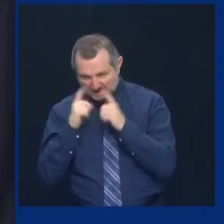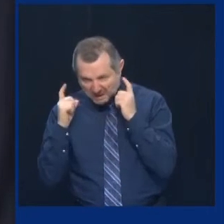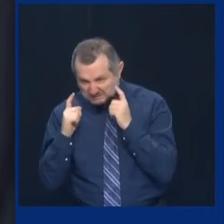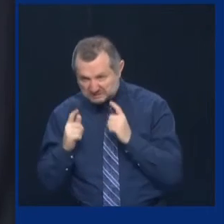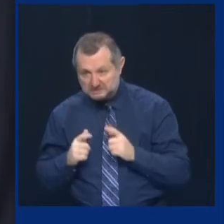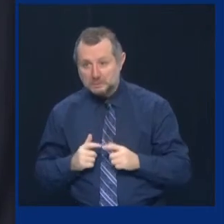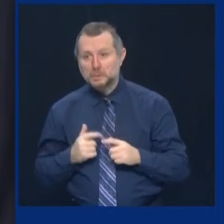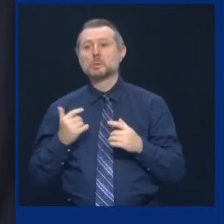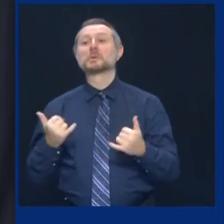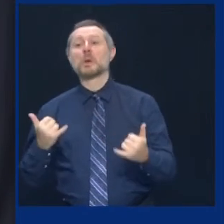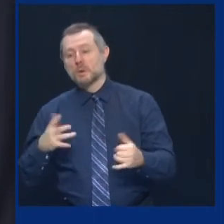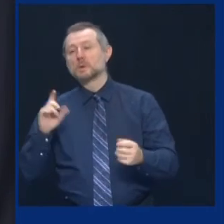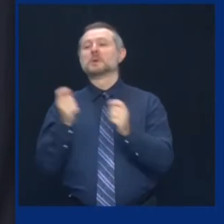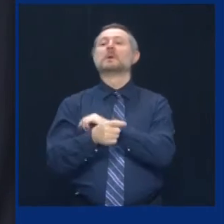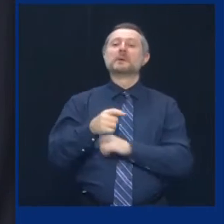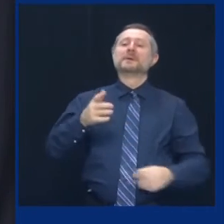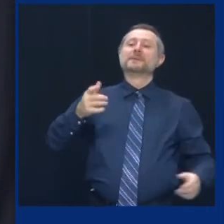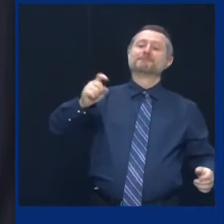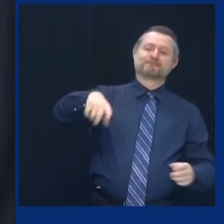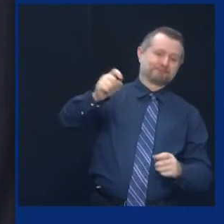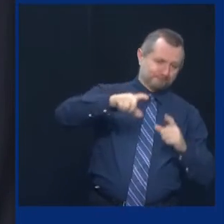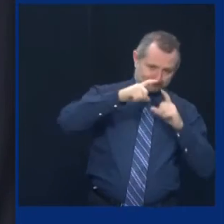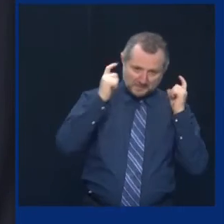Oh, now everybody has to wear a mask.